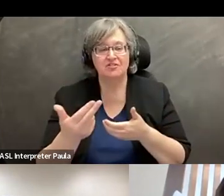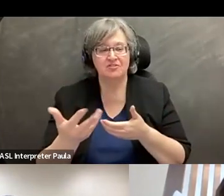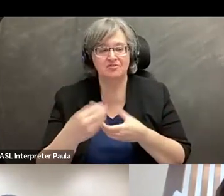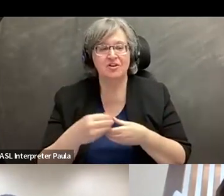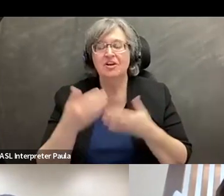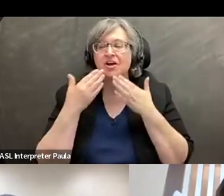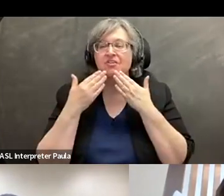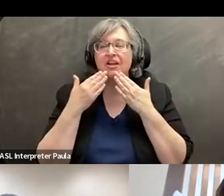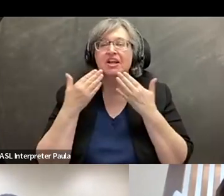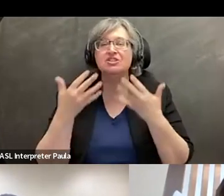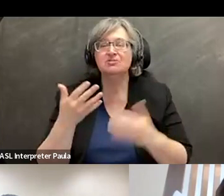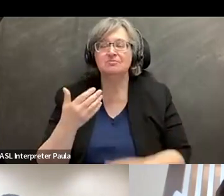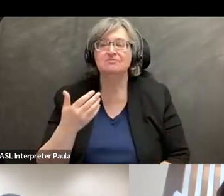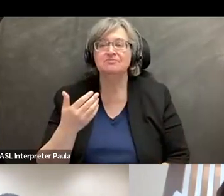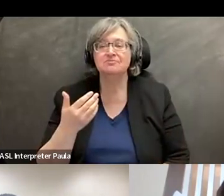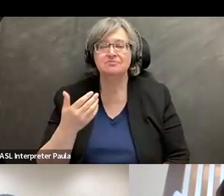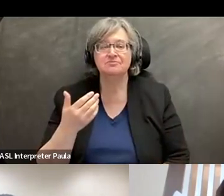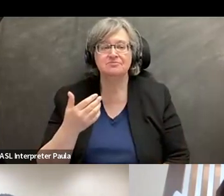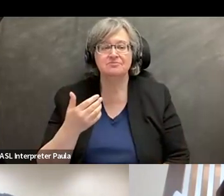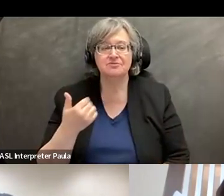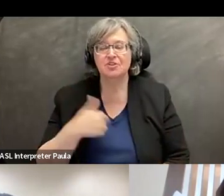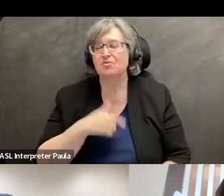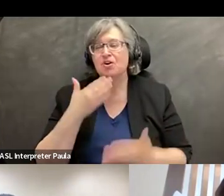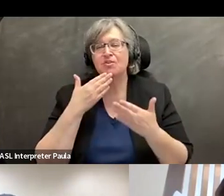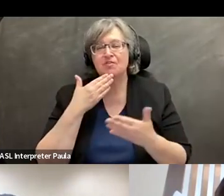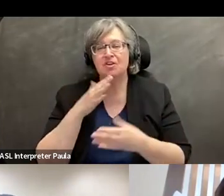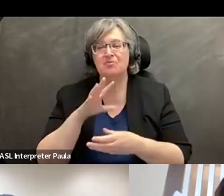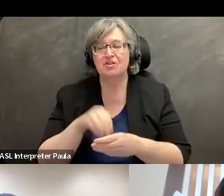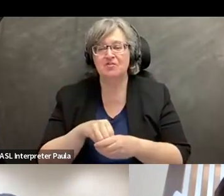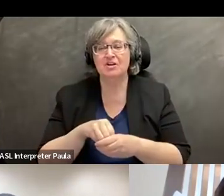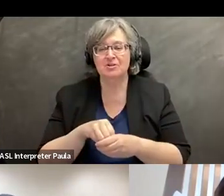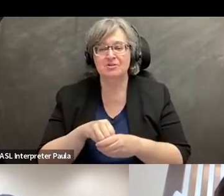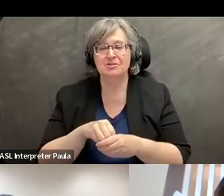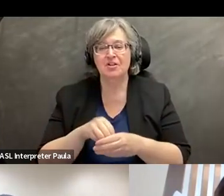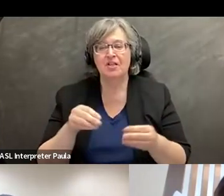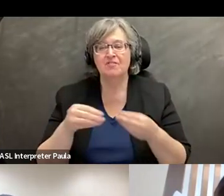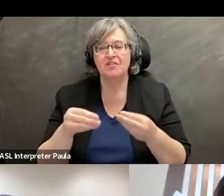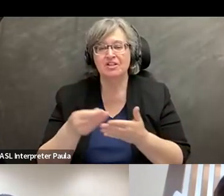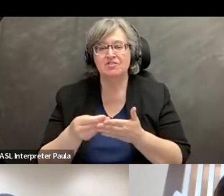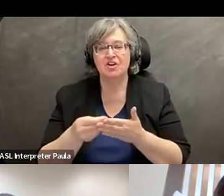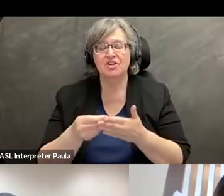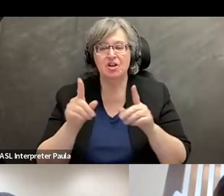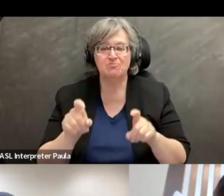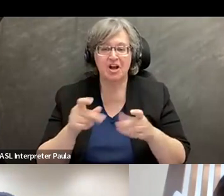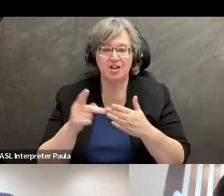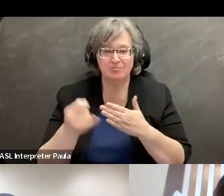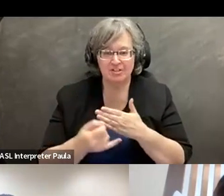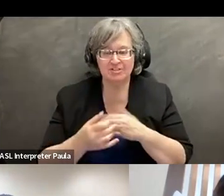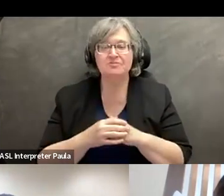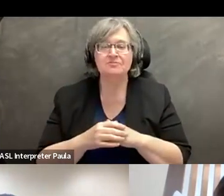thank you so much, Lavon. And we're incredibly grateful to have been part of this flexible funding pilot project. And